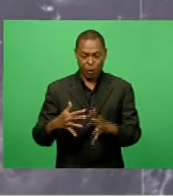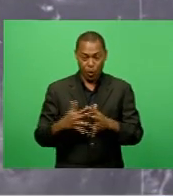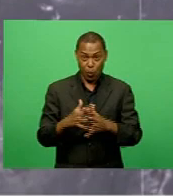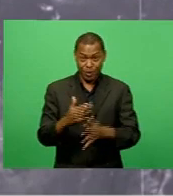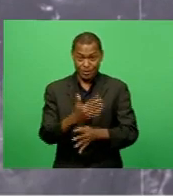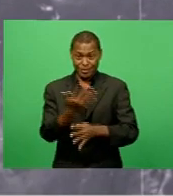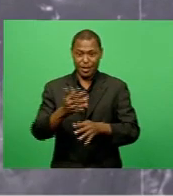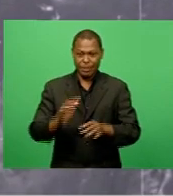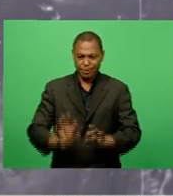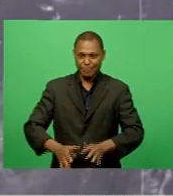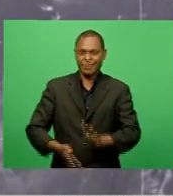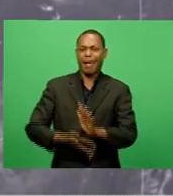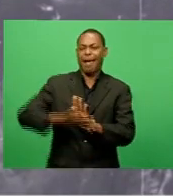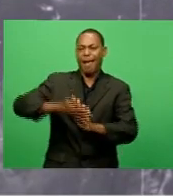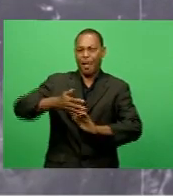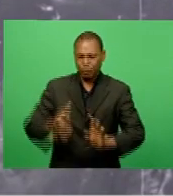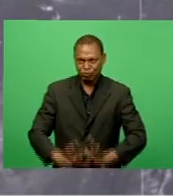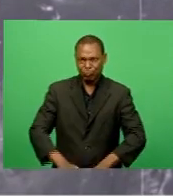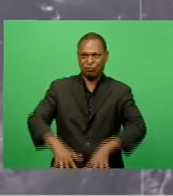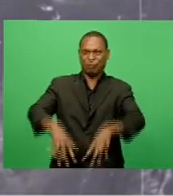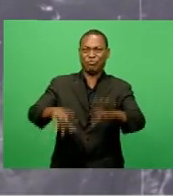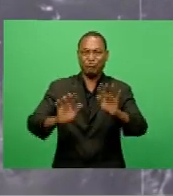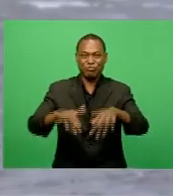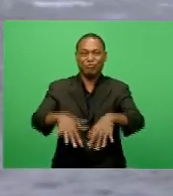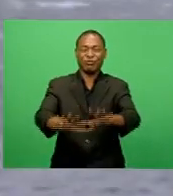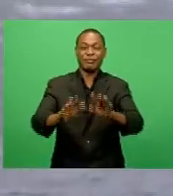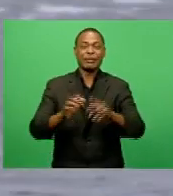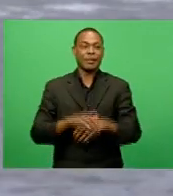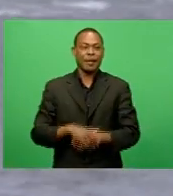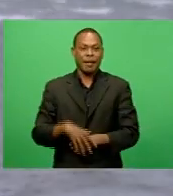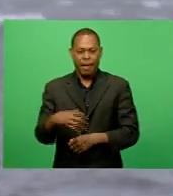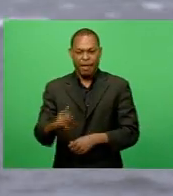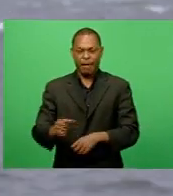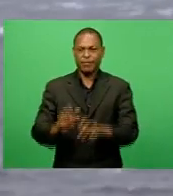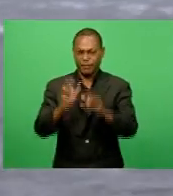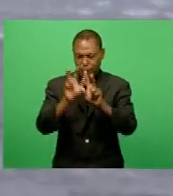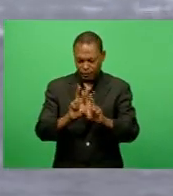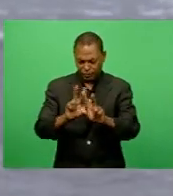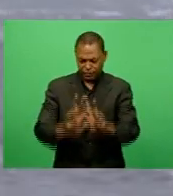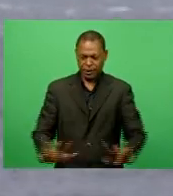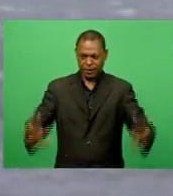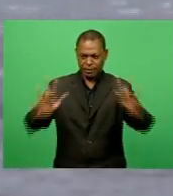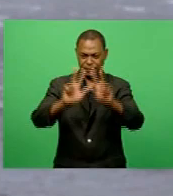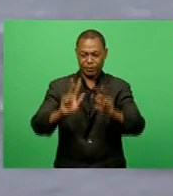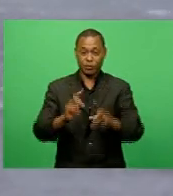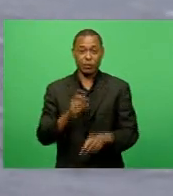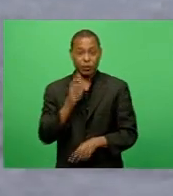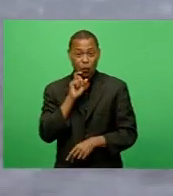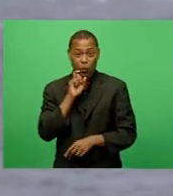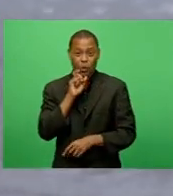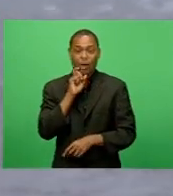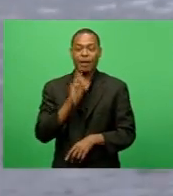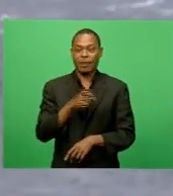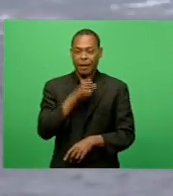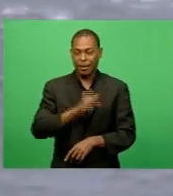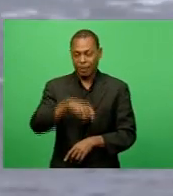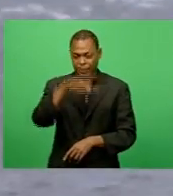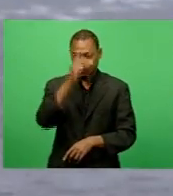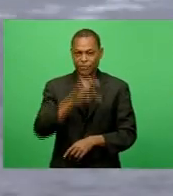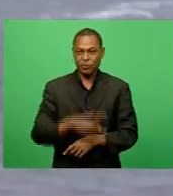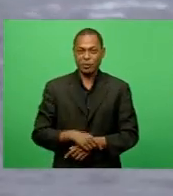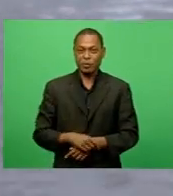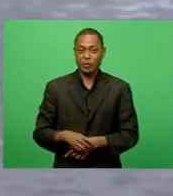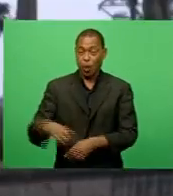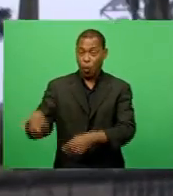high waves more than 5 meters over southwest Viti Levu waters, Yasawa and Mamanuda waters and Kandavu passage. These